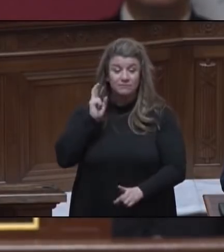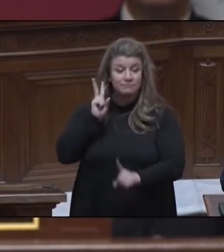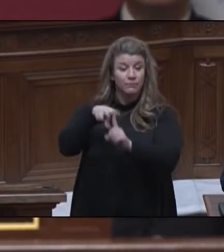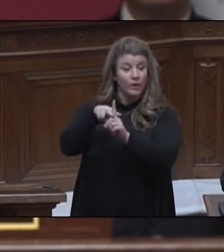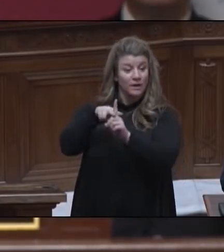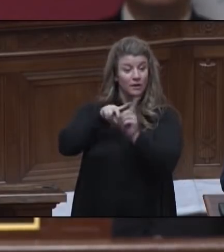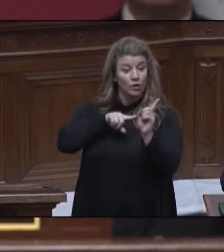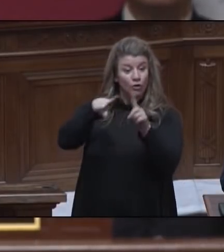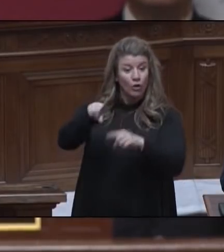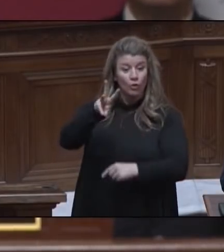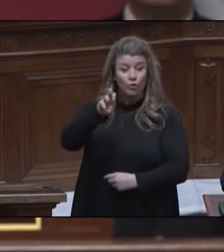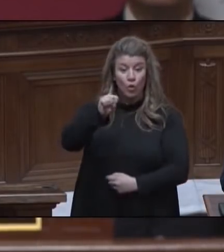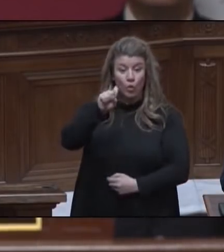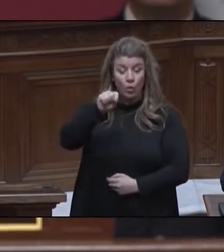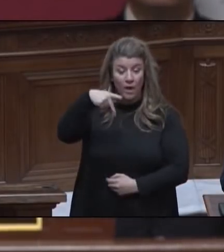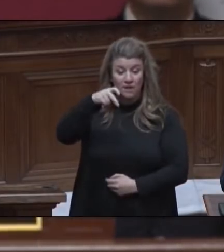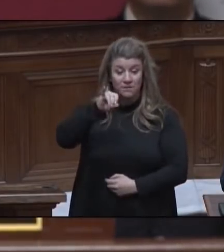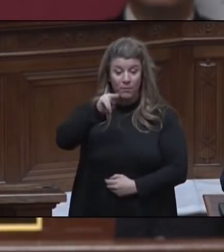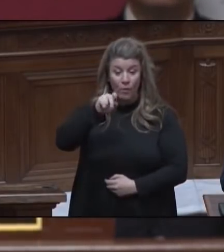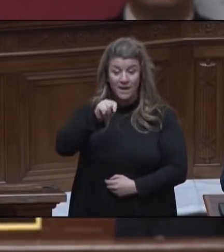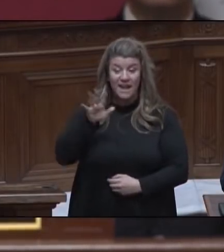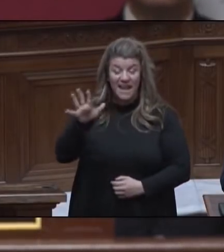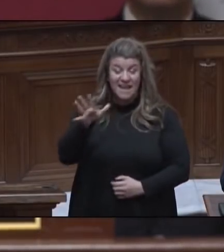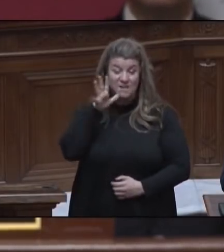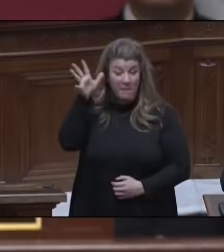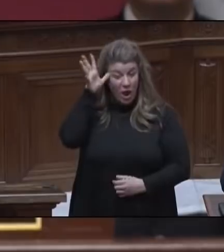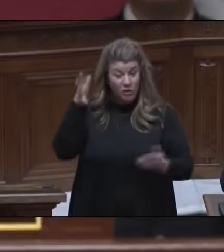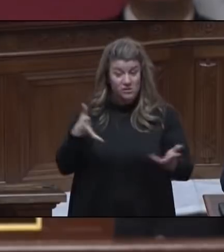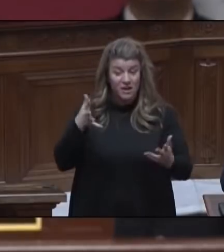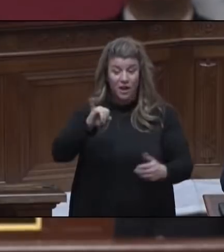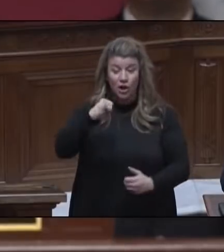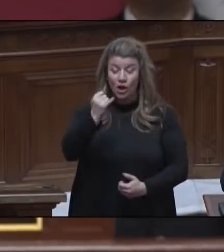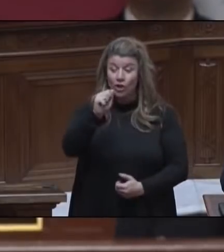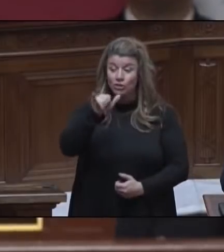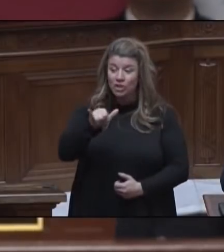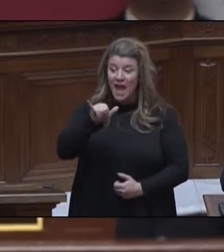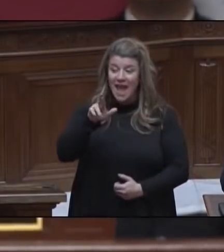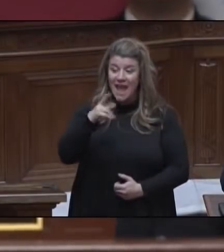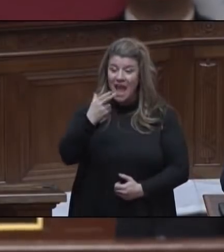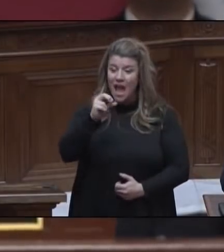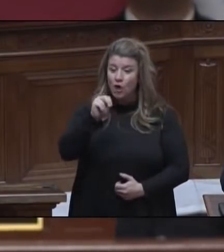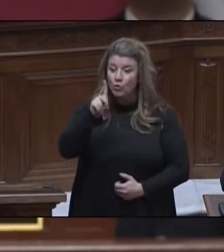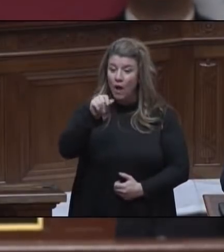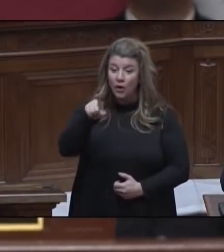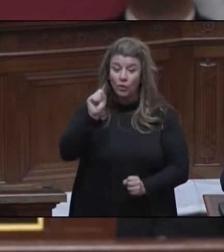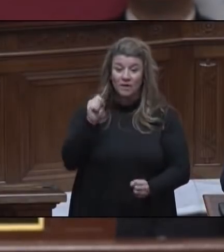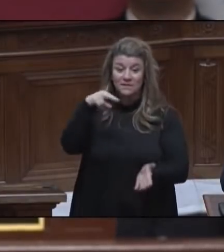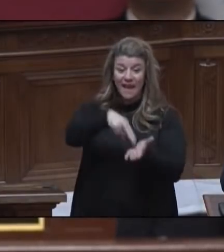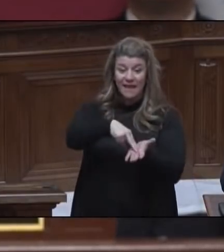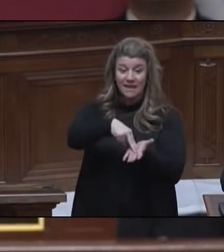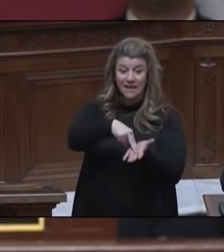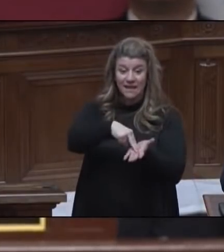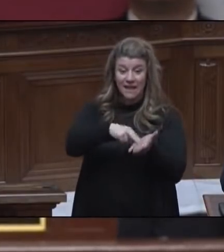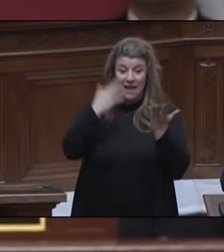Point. His parents are right here with us tonight, Jay and Rhonda. If you'd stand, I don't know where you are, but,